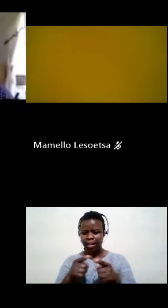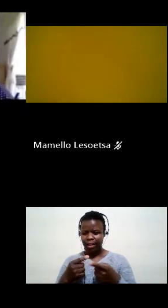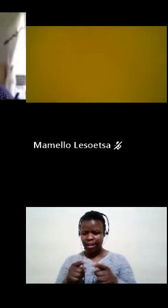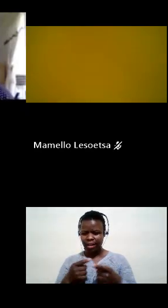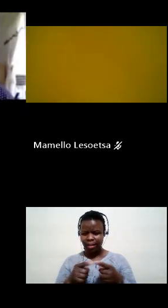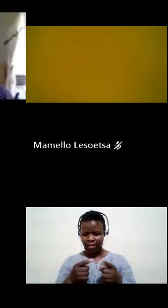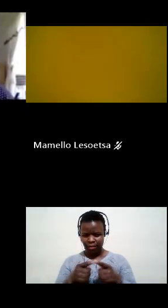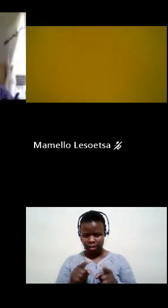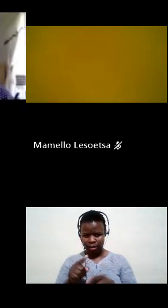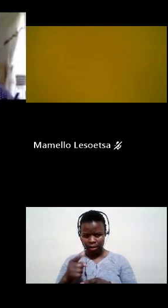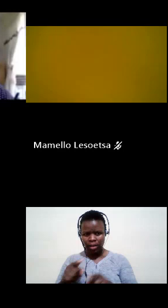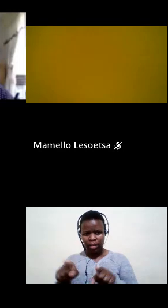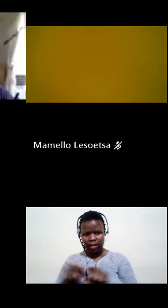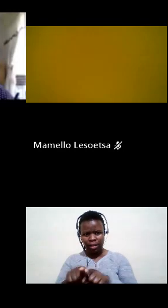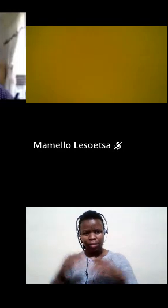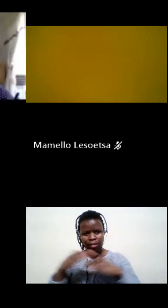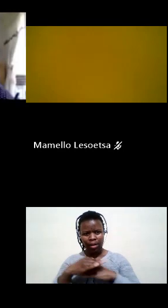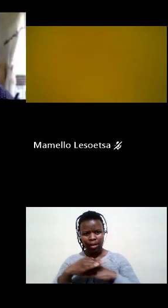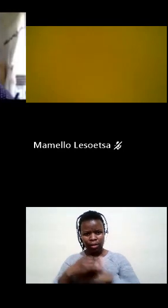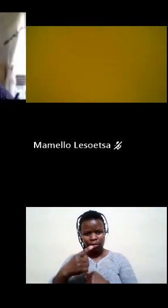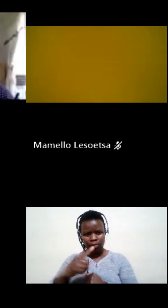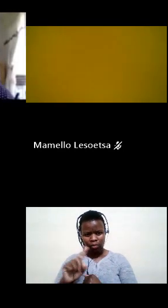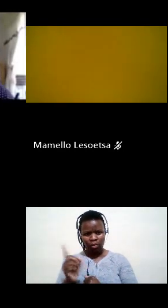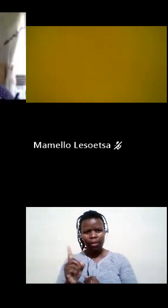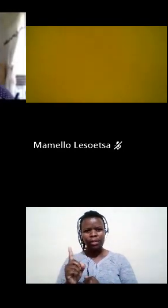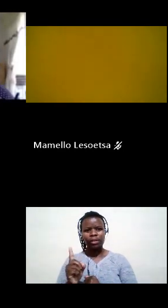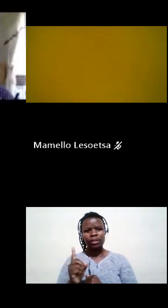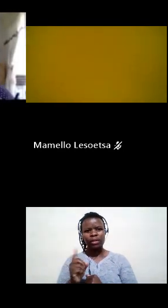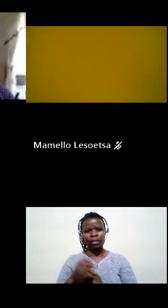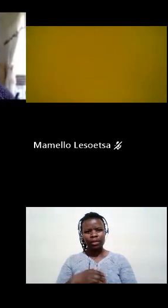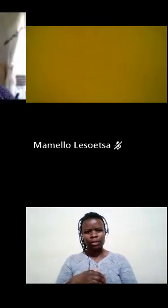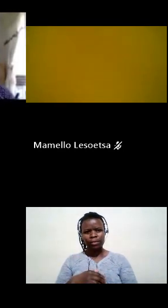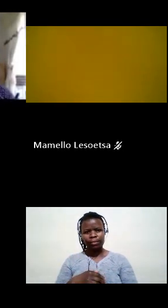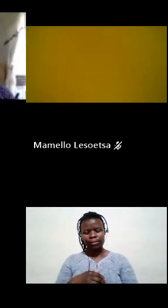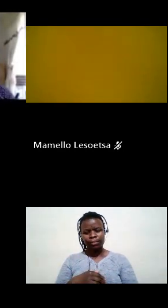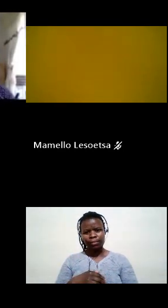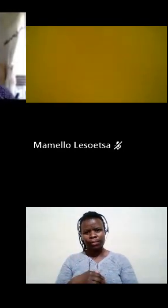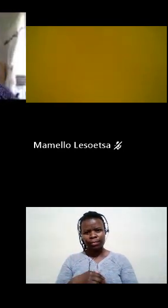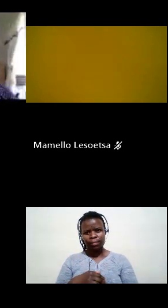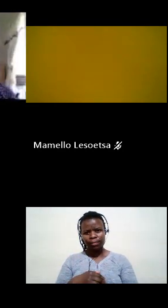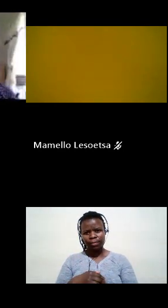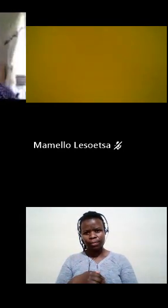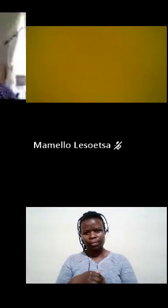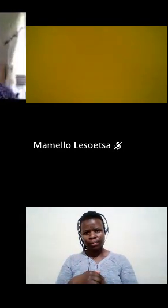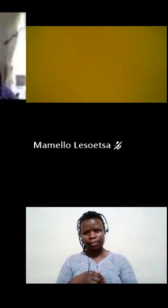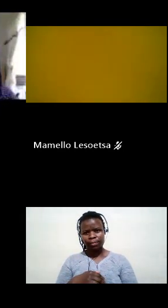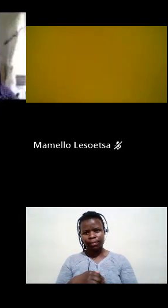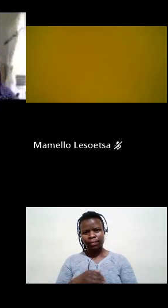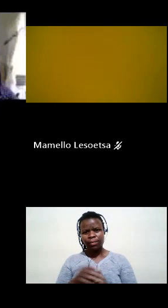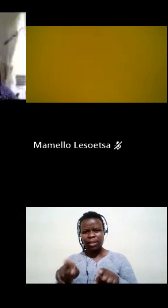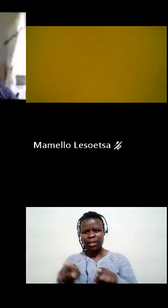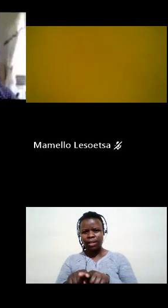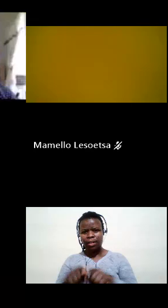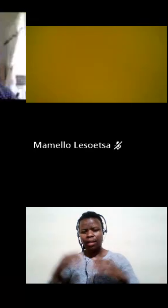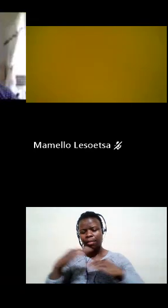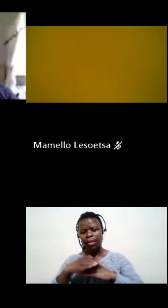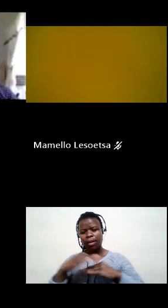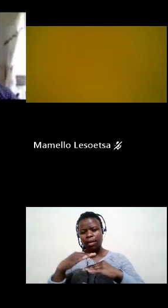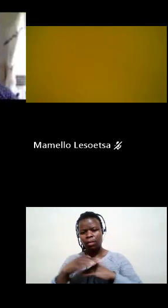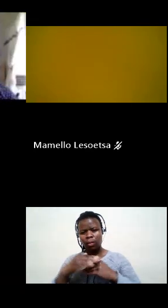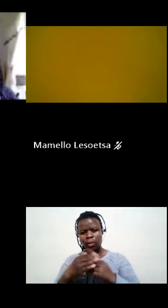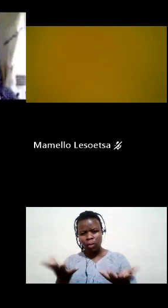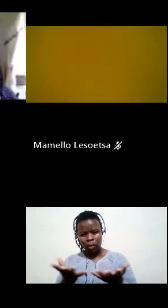examples of inaccessibility in the classroom was where she couldn't see the microscope because the microscope's on the desk and you